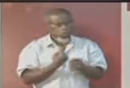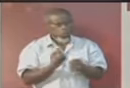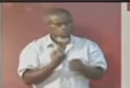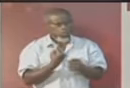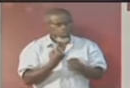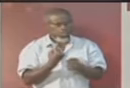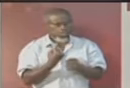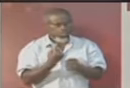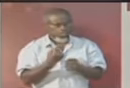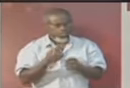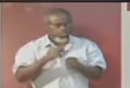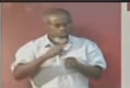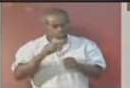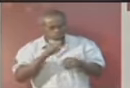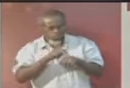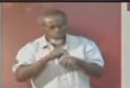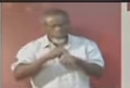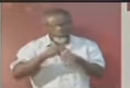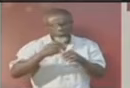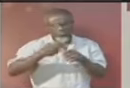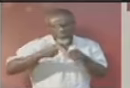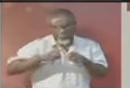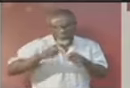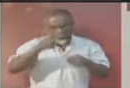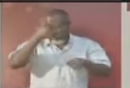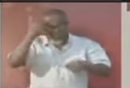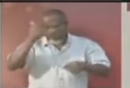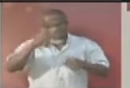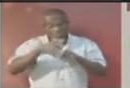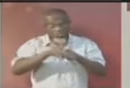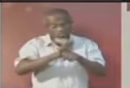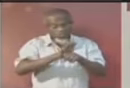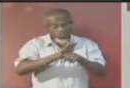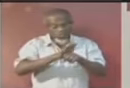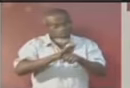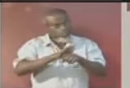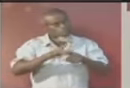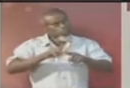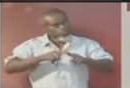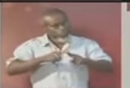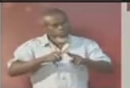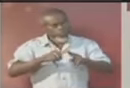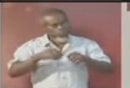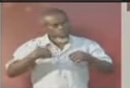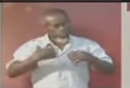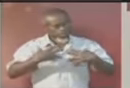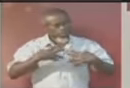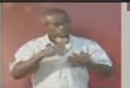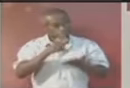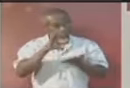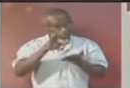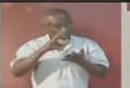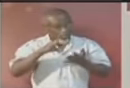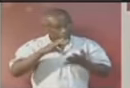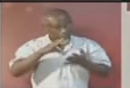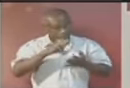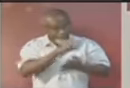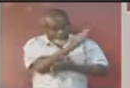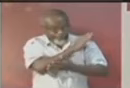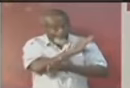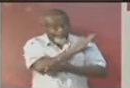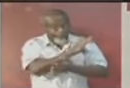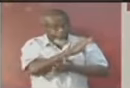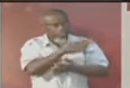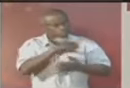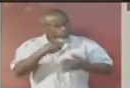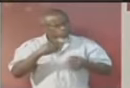infection. So we continue to monitor those clients through that network, and of course, at the persons that are at home, we continue